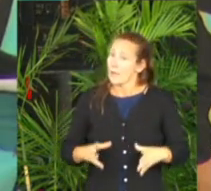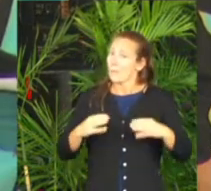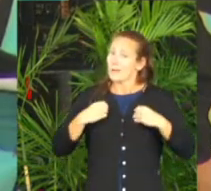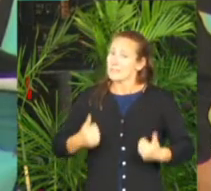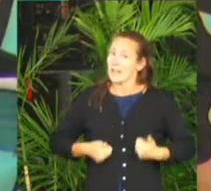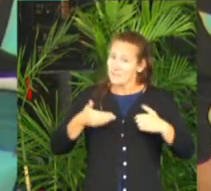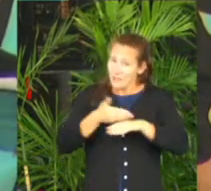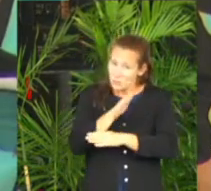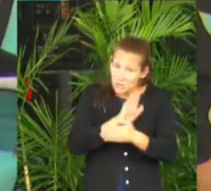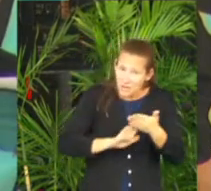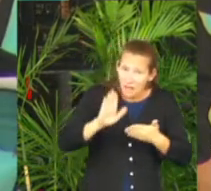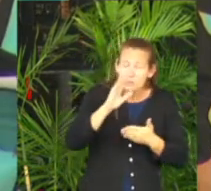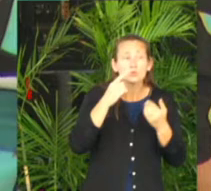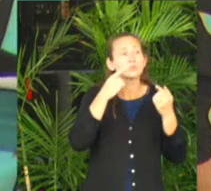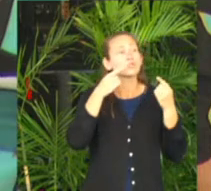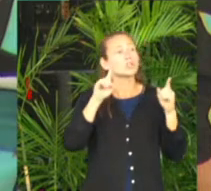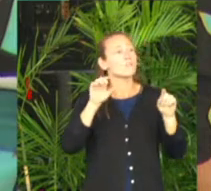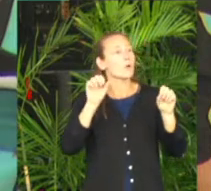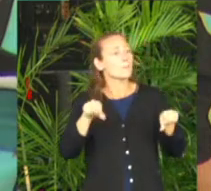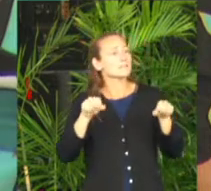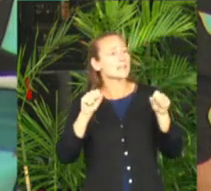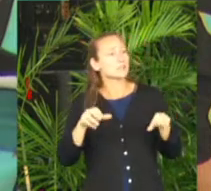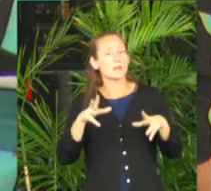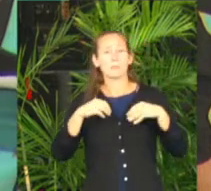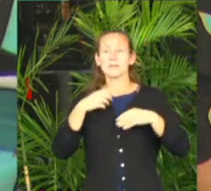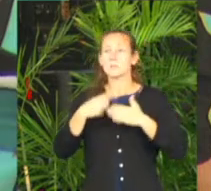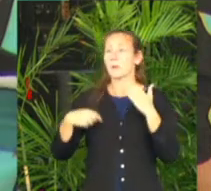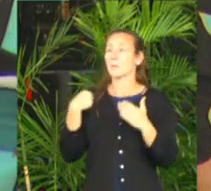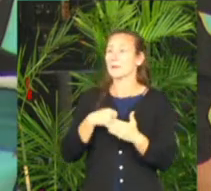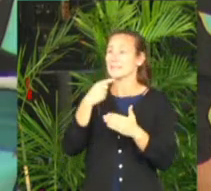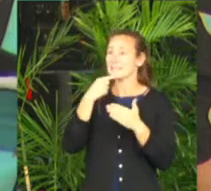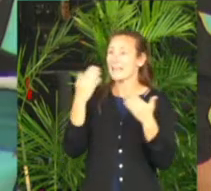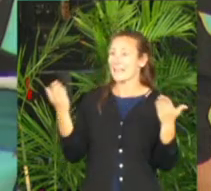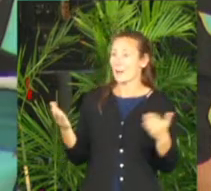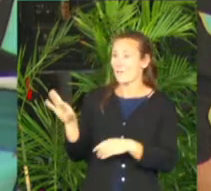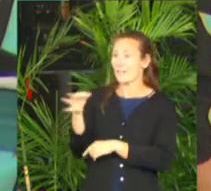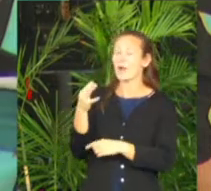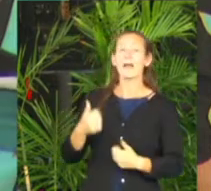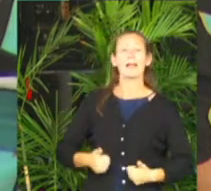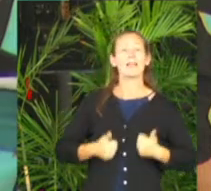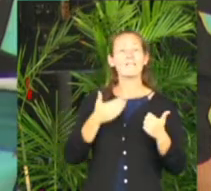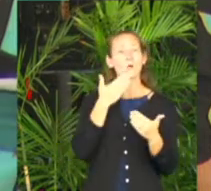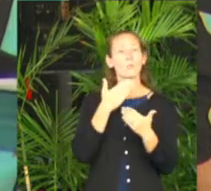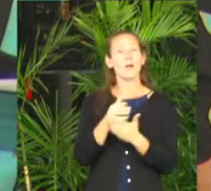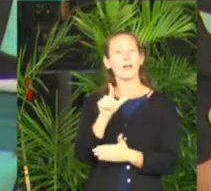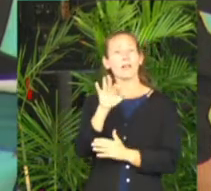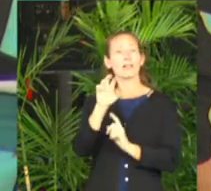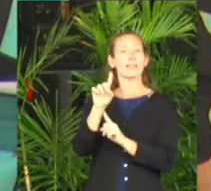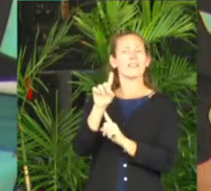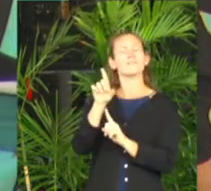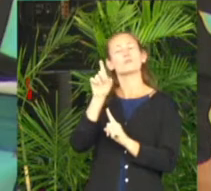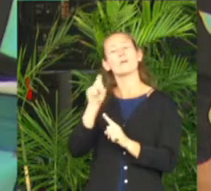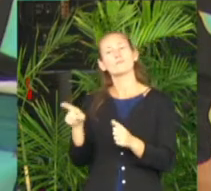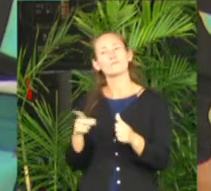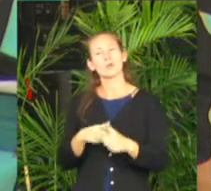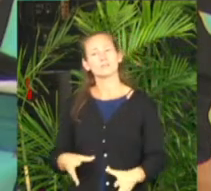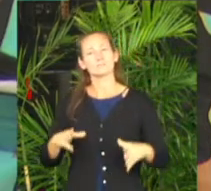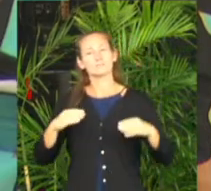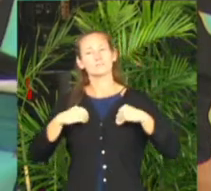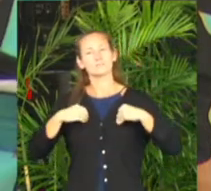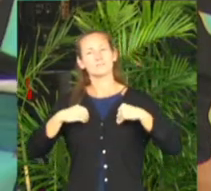your potential and to embrace what we say at Flagler, a life well lived, you have to embrace